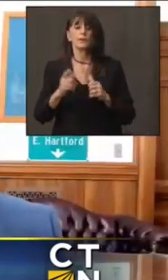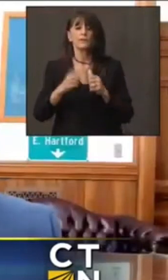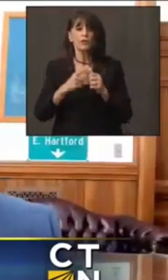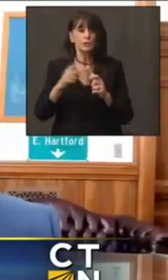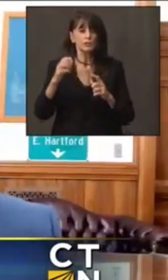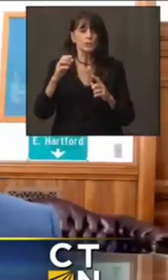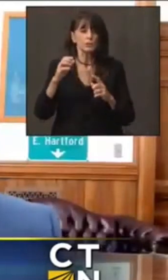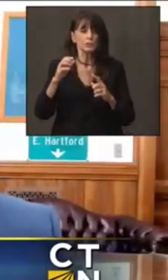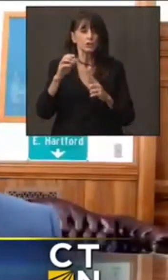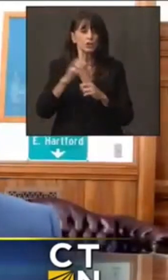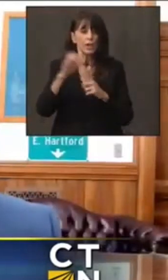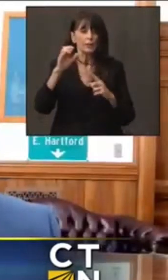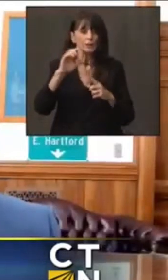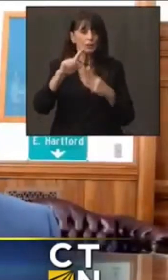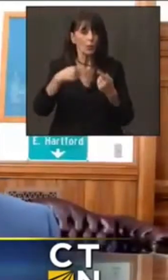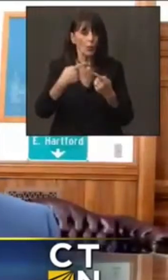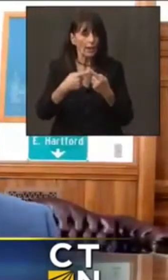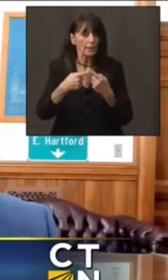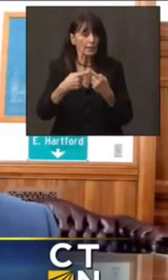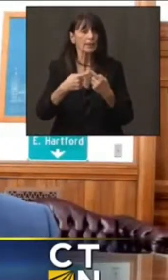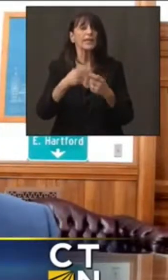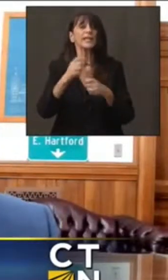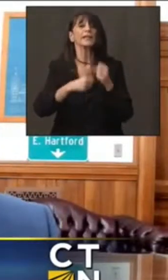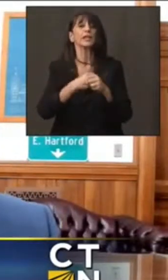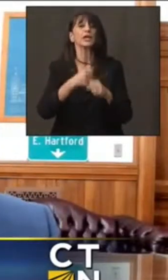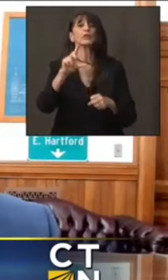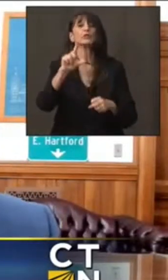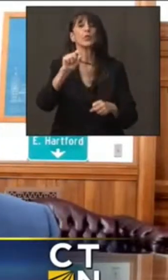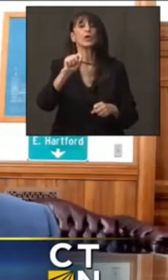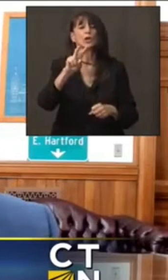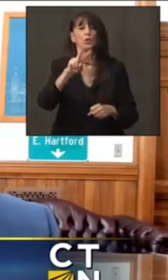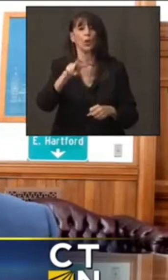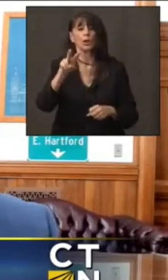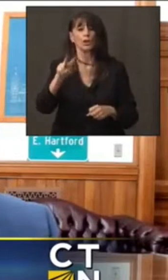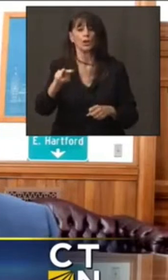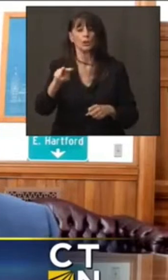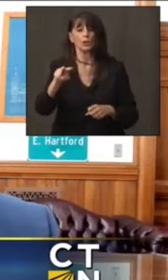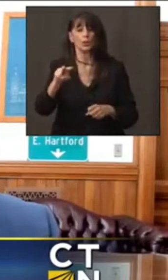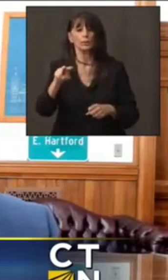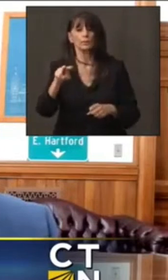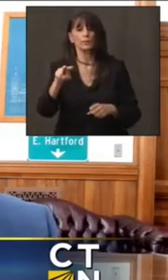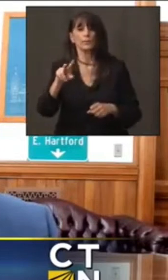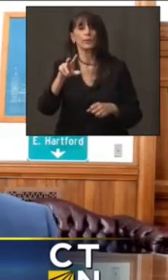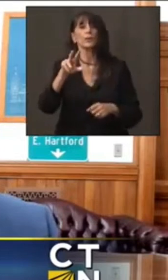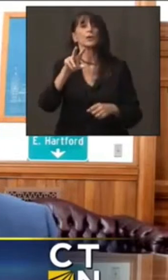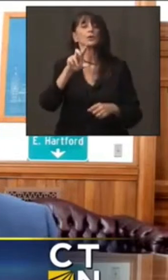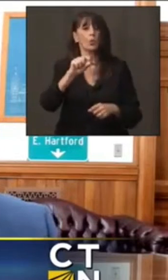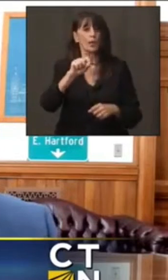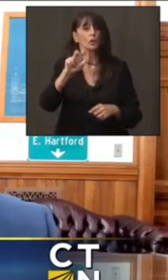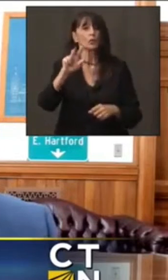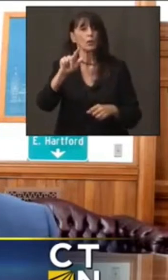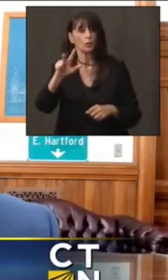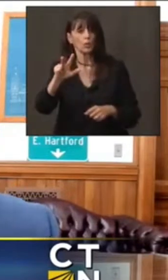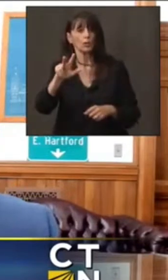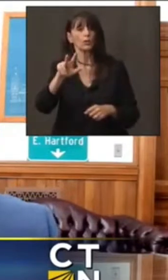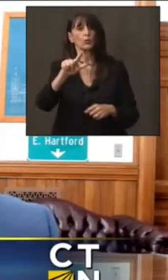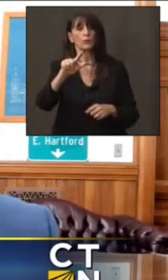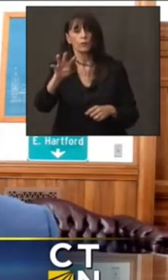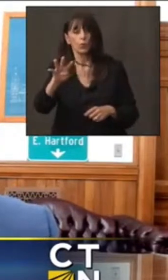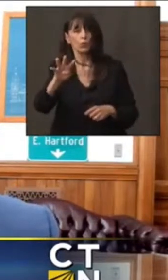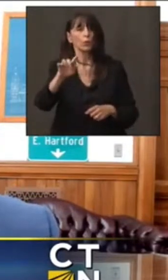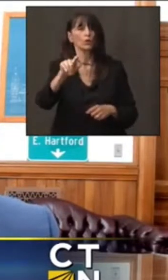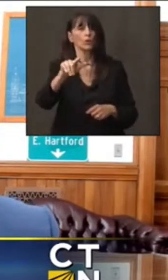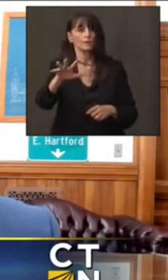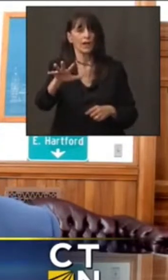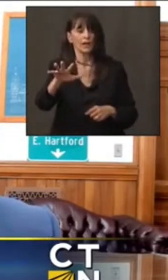announced would be in 2022. With 2022 and 2023, 24 and 25 for